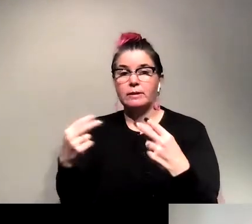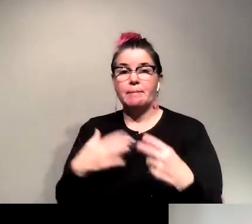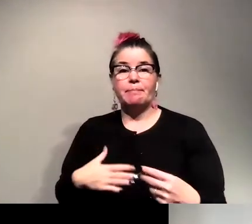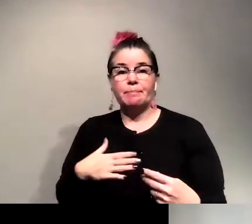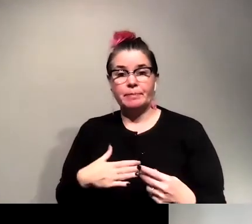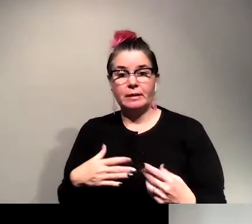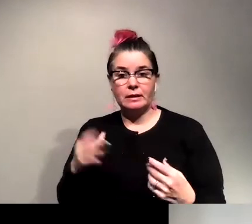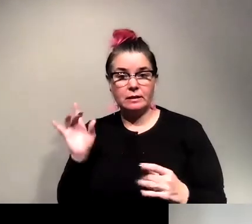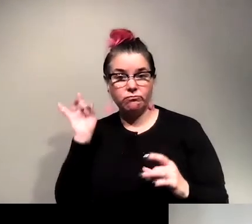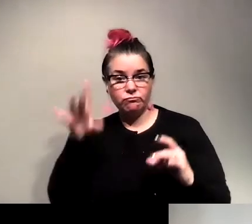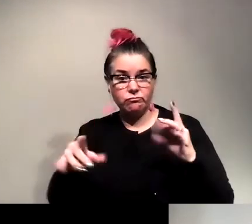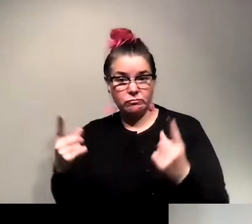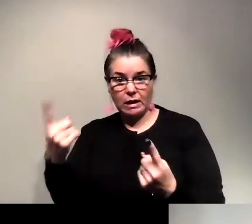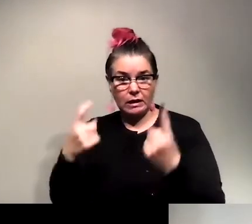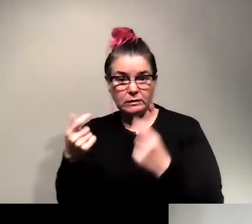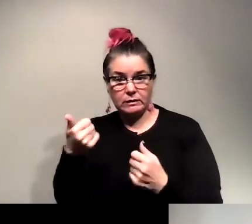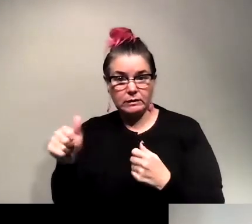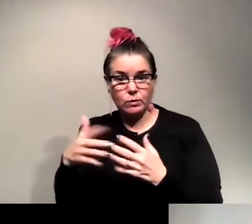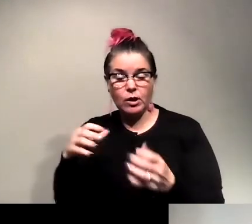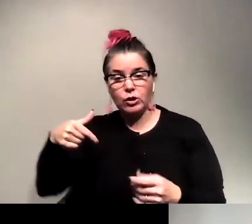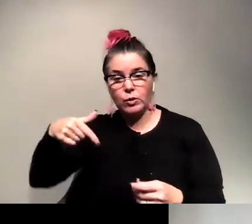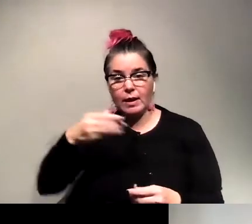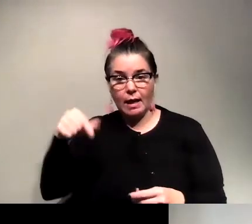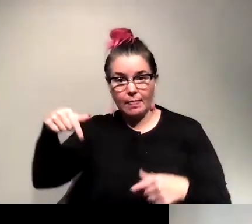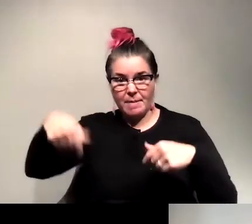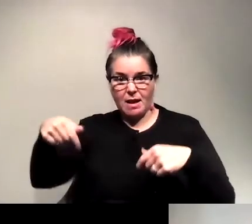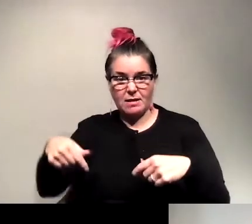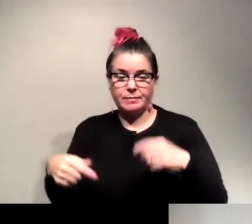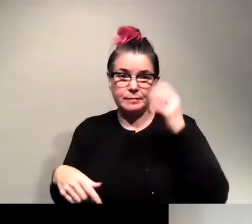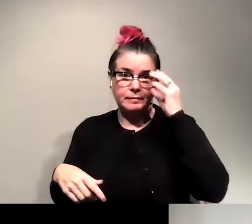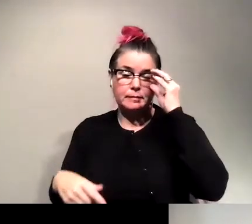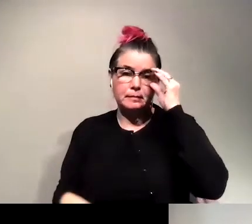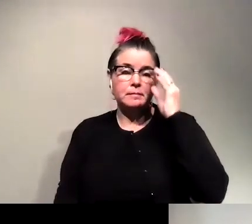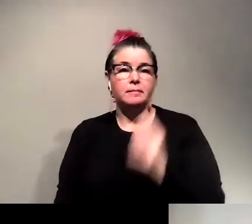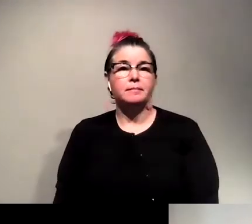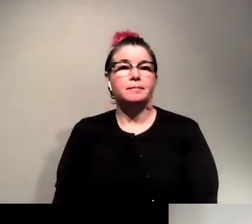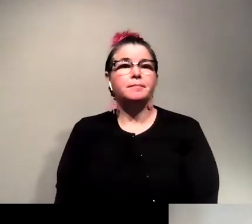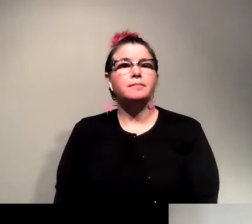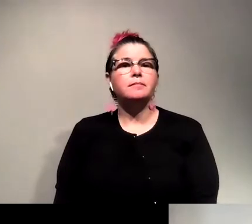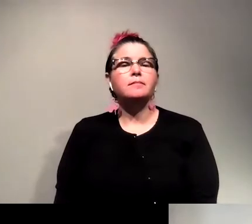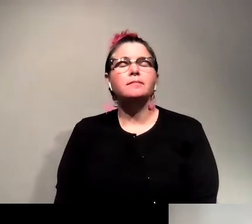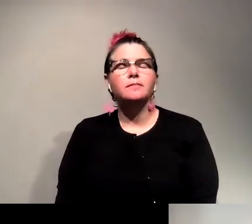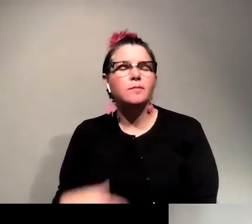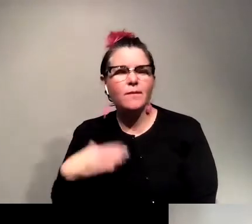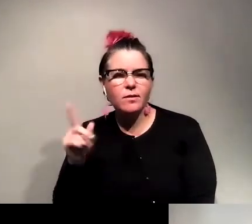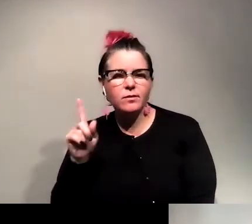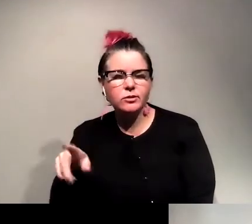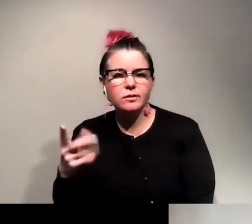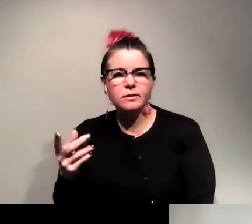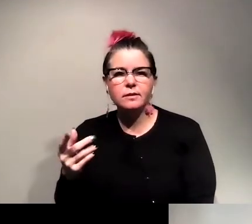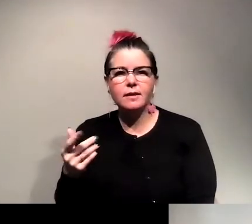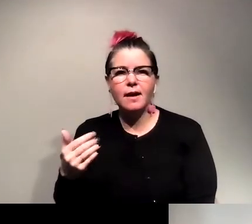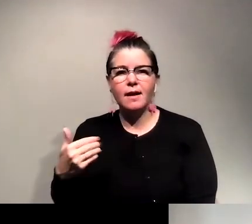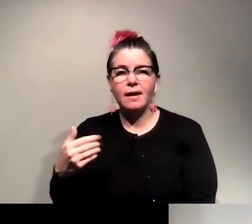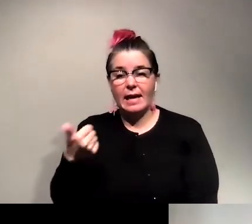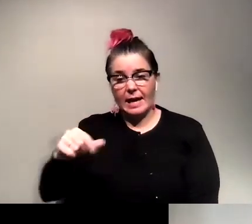free to submit any questions that you have via the Q&A function right at the bottom of your screen. Okay, so the next question is, are there any